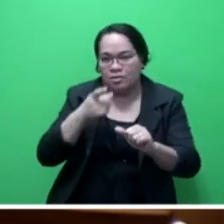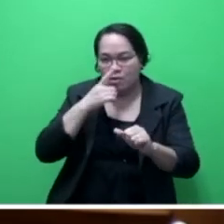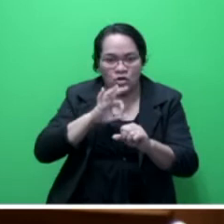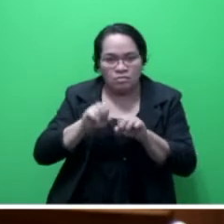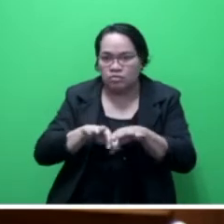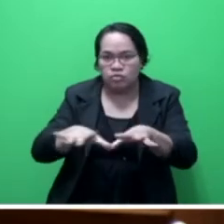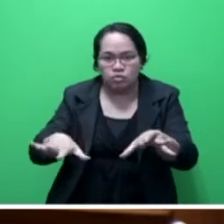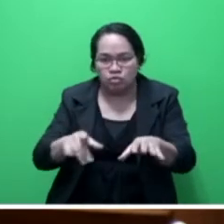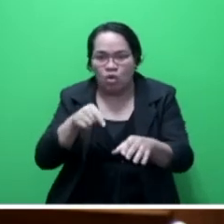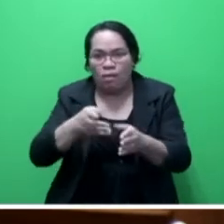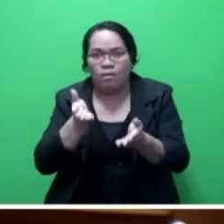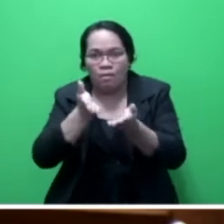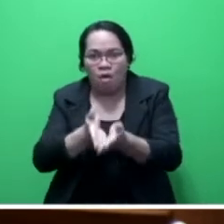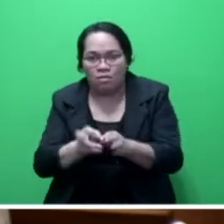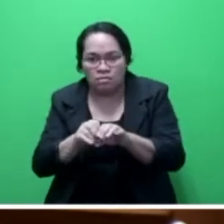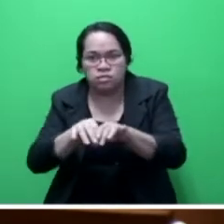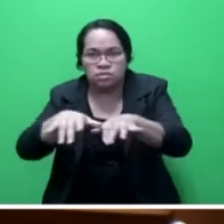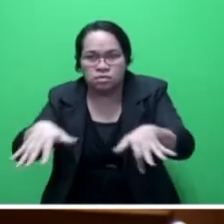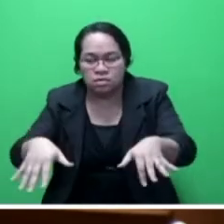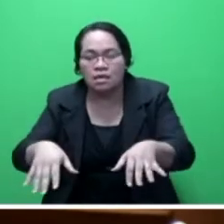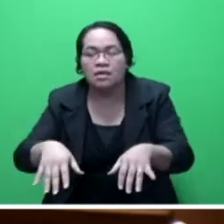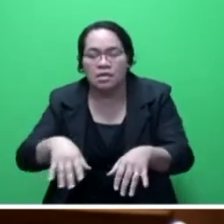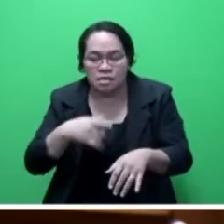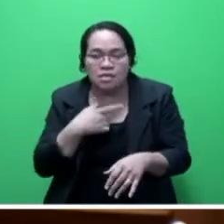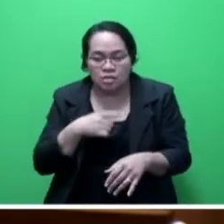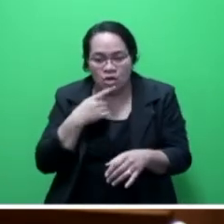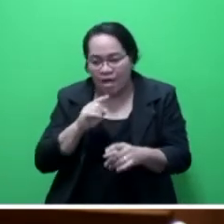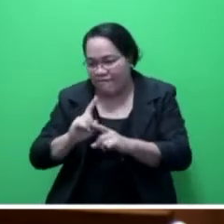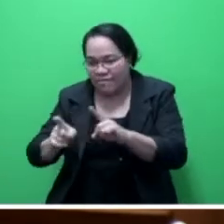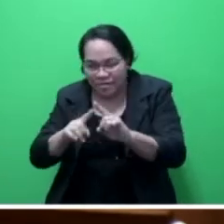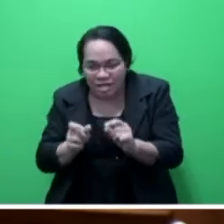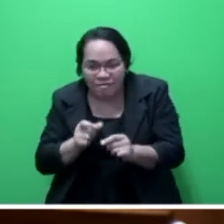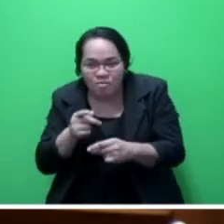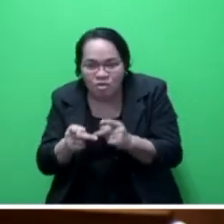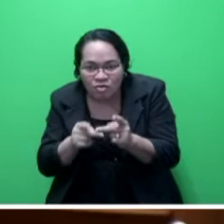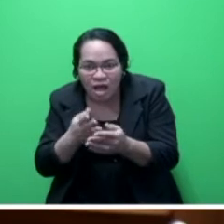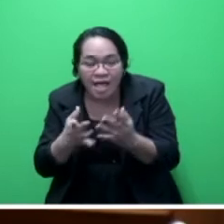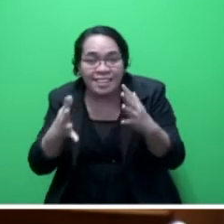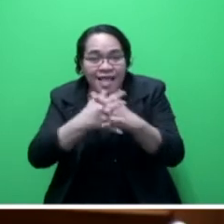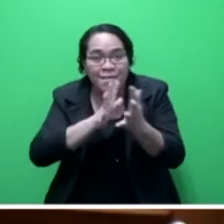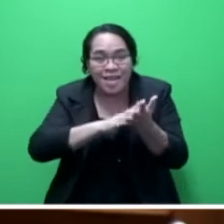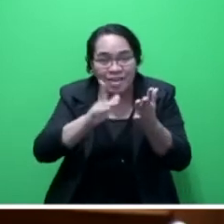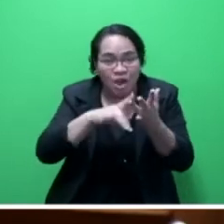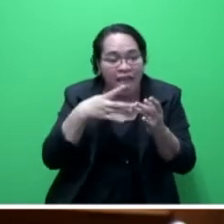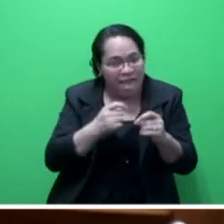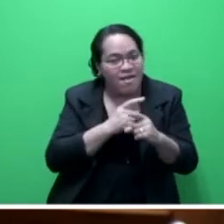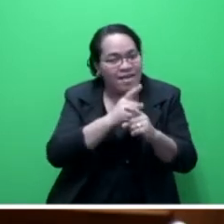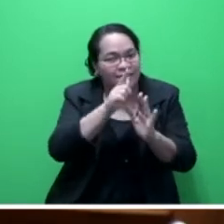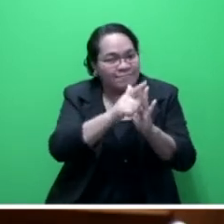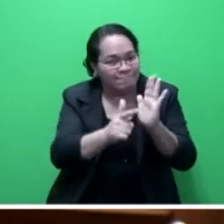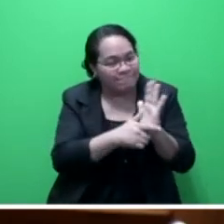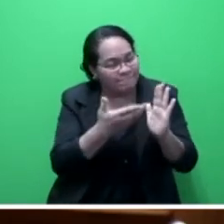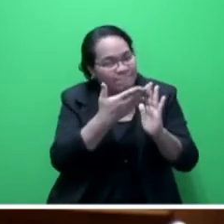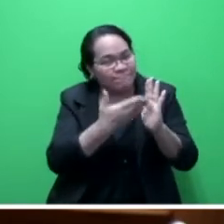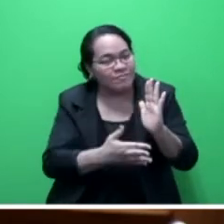regarding ship crew changes and travel during the pandemic. And other protocols also include WHO's guidance to promote public